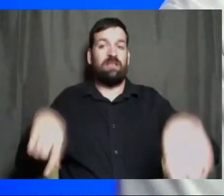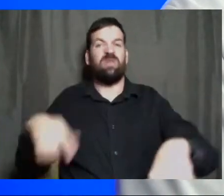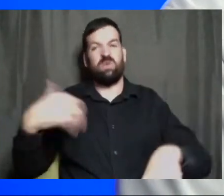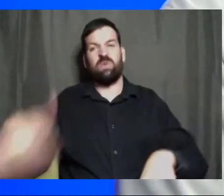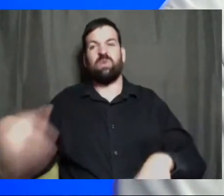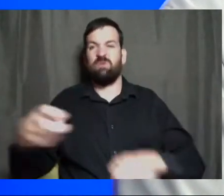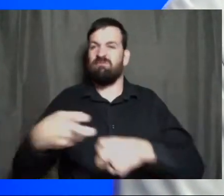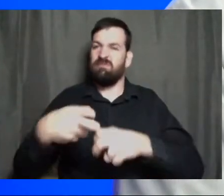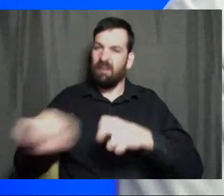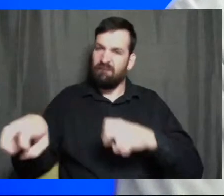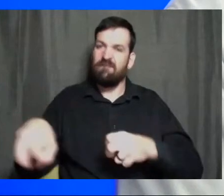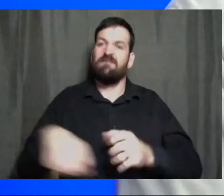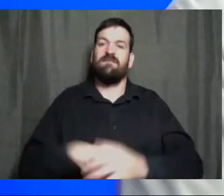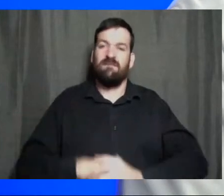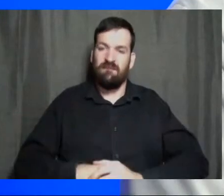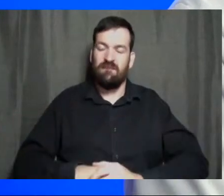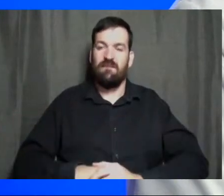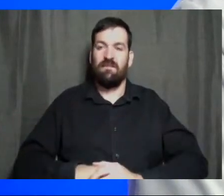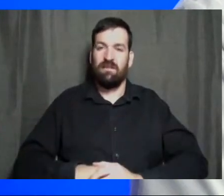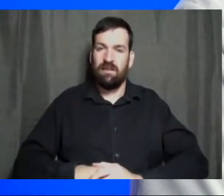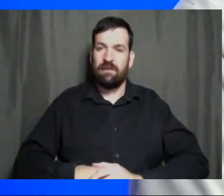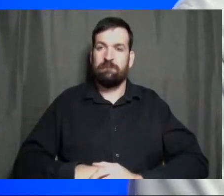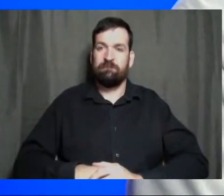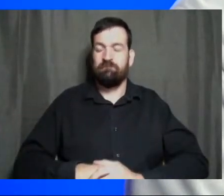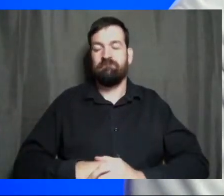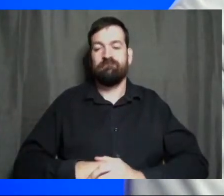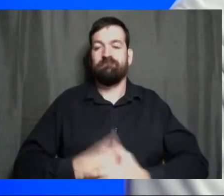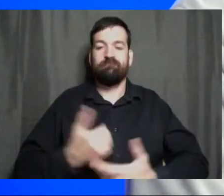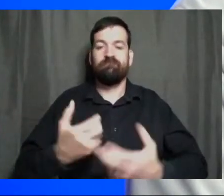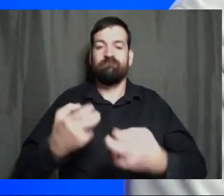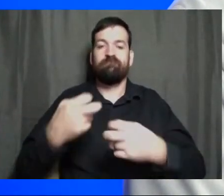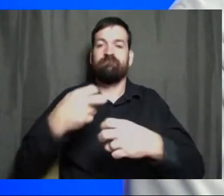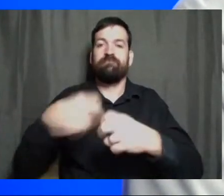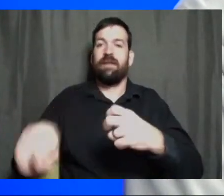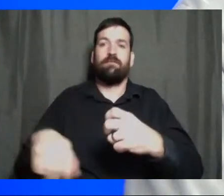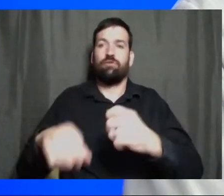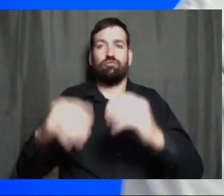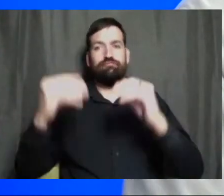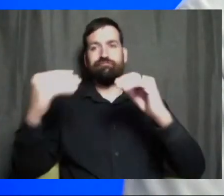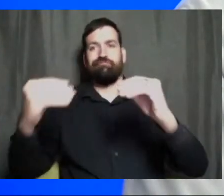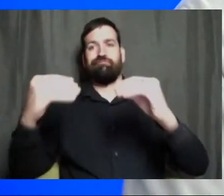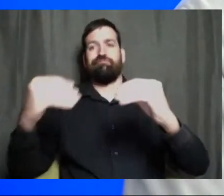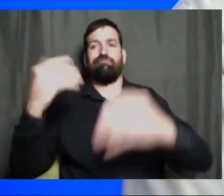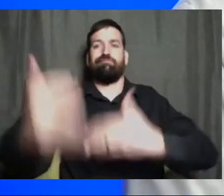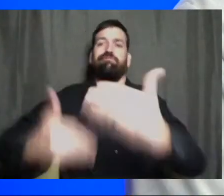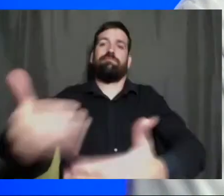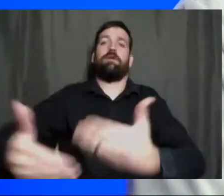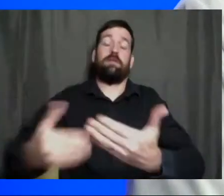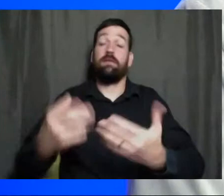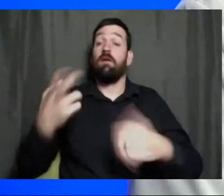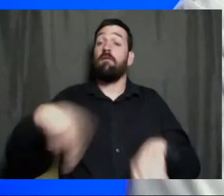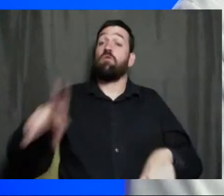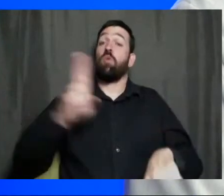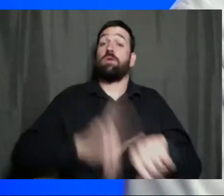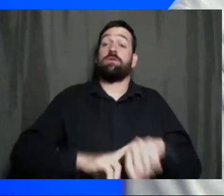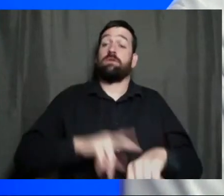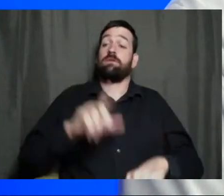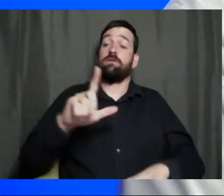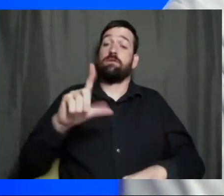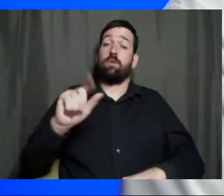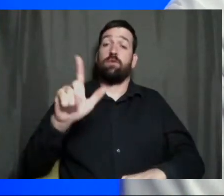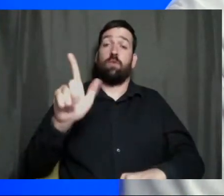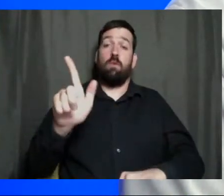very tough to maintain the educational process. Of course, in 2021, when the